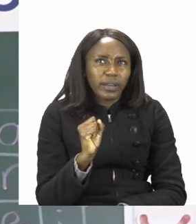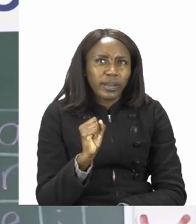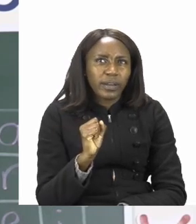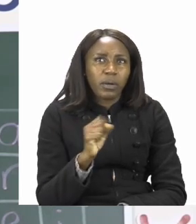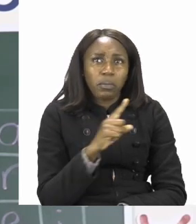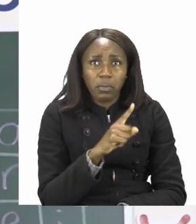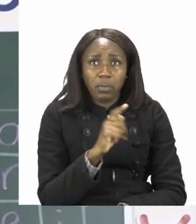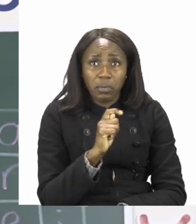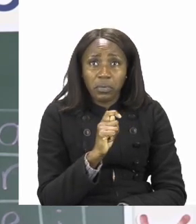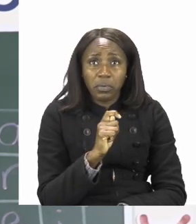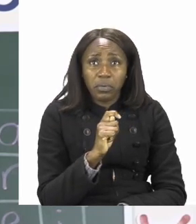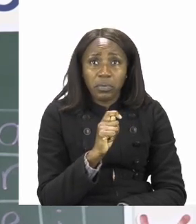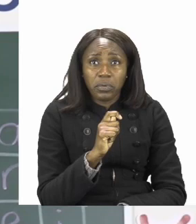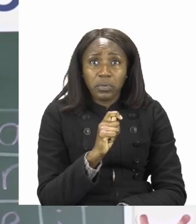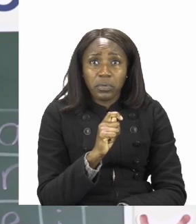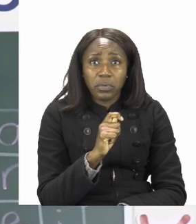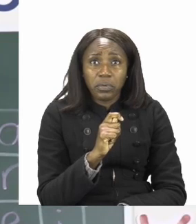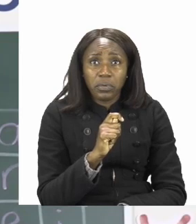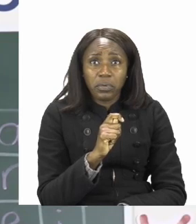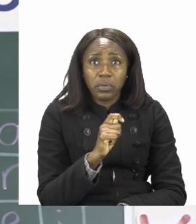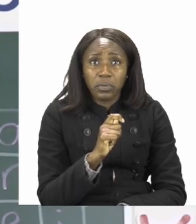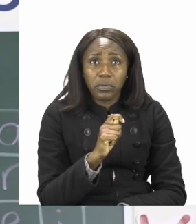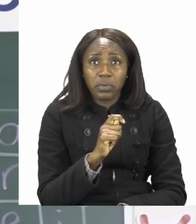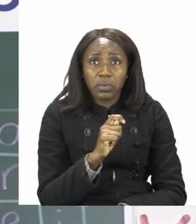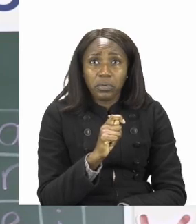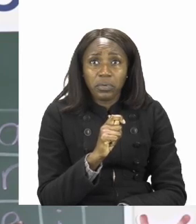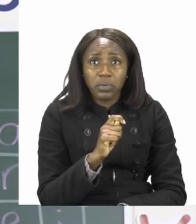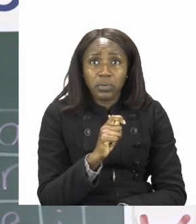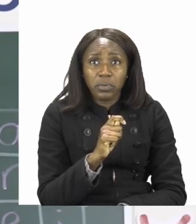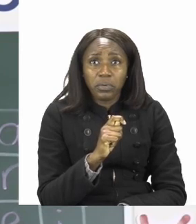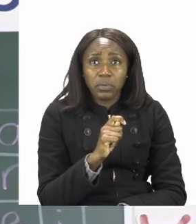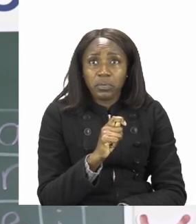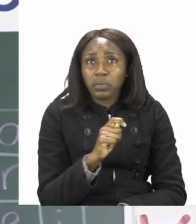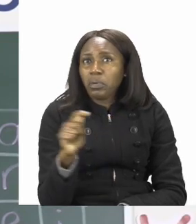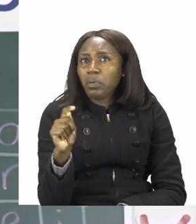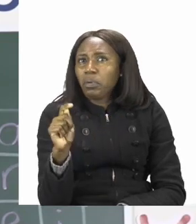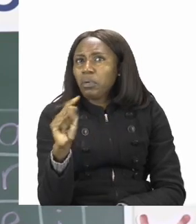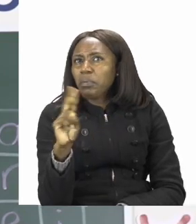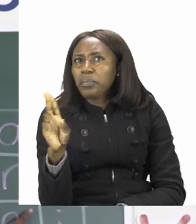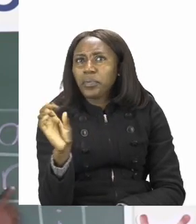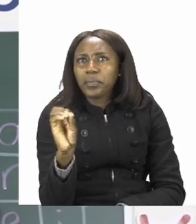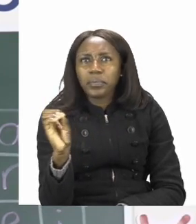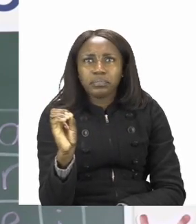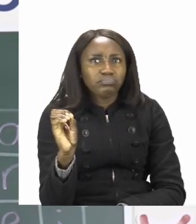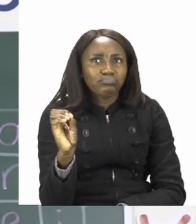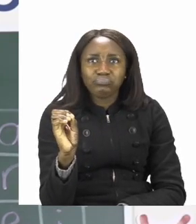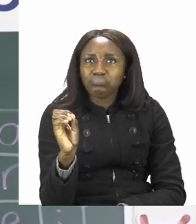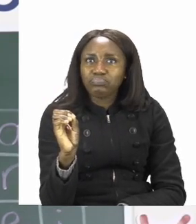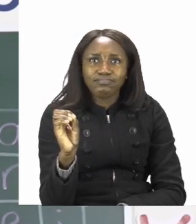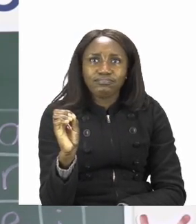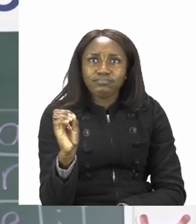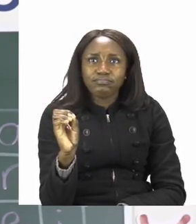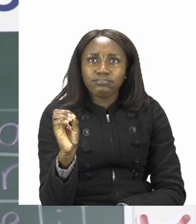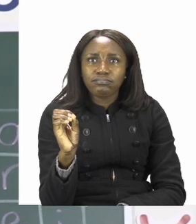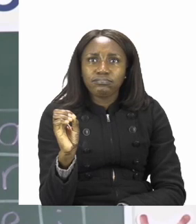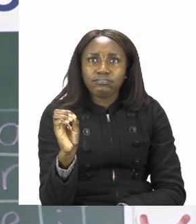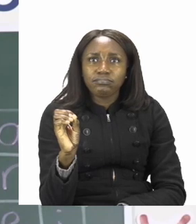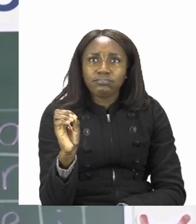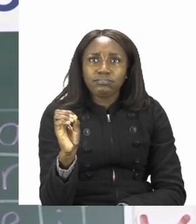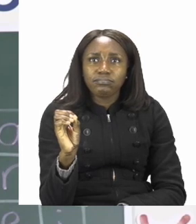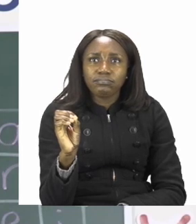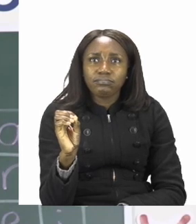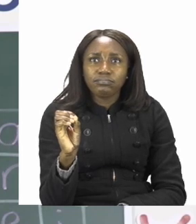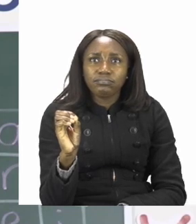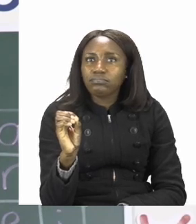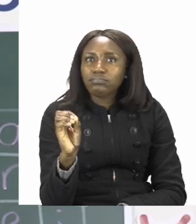There is a T here, but we need an H, and we don't see any H nearby. So it is not the